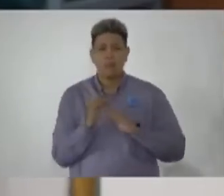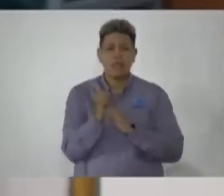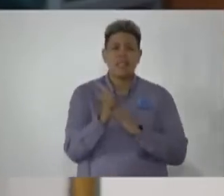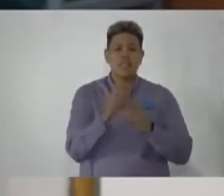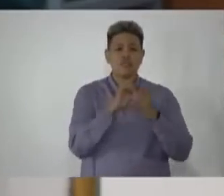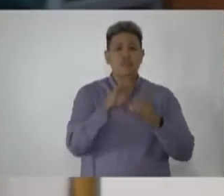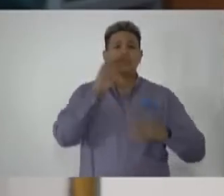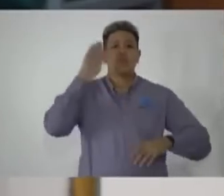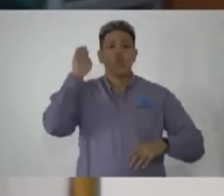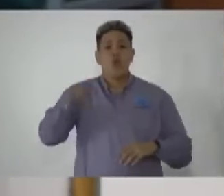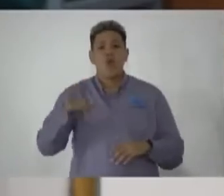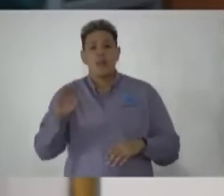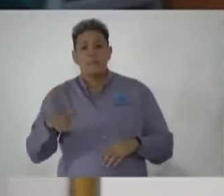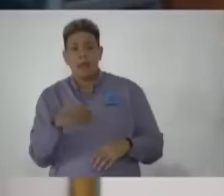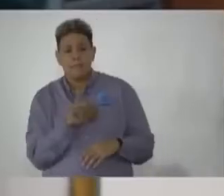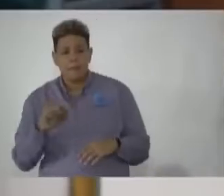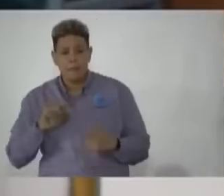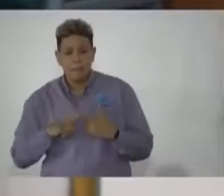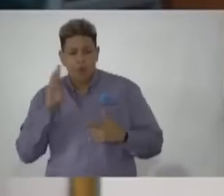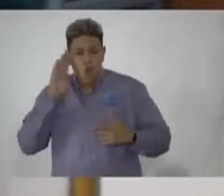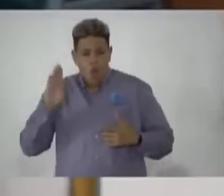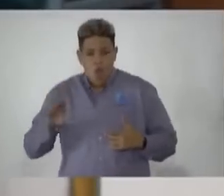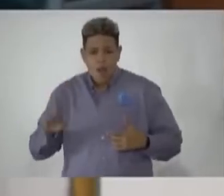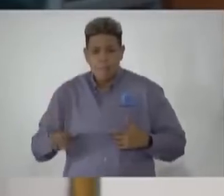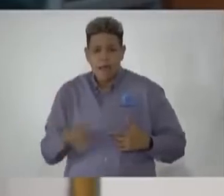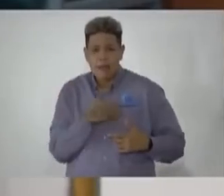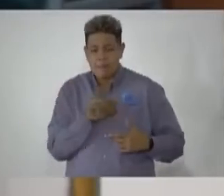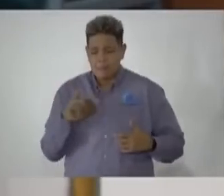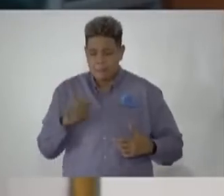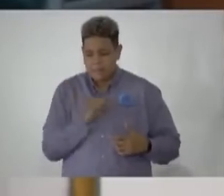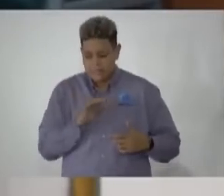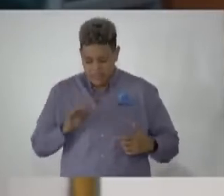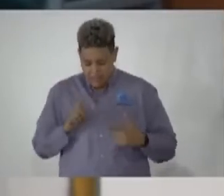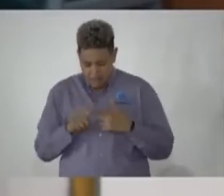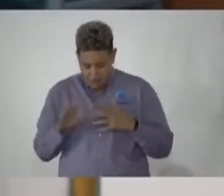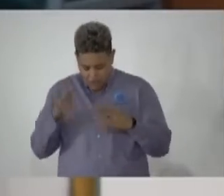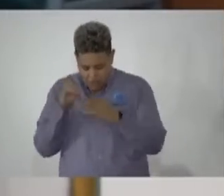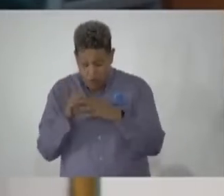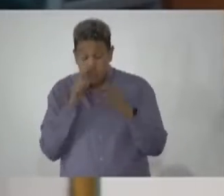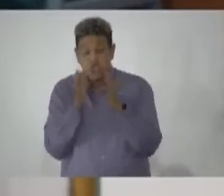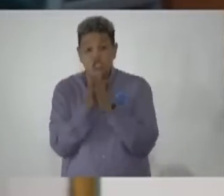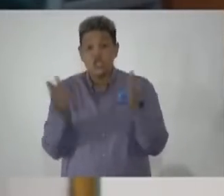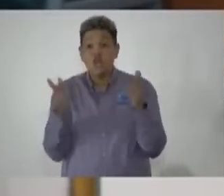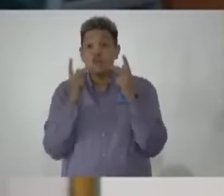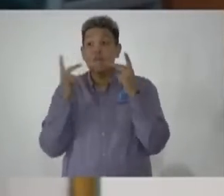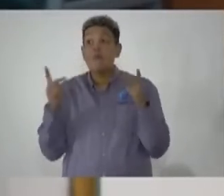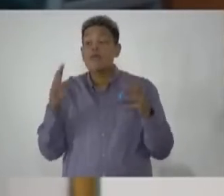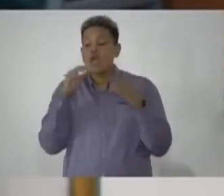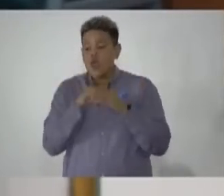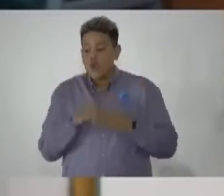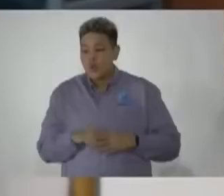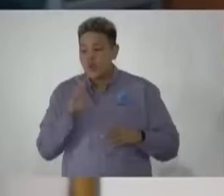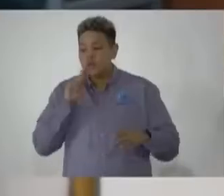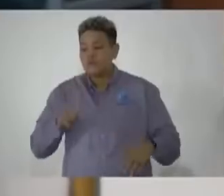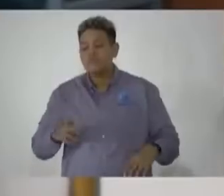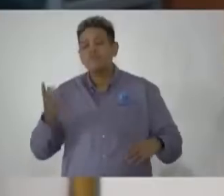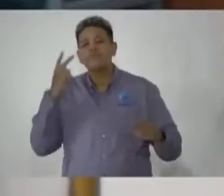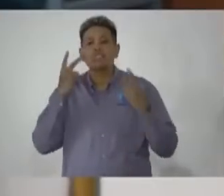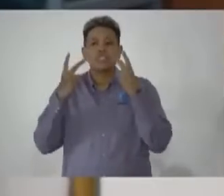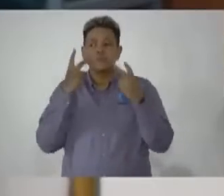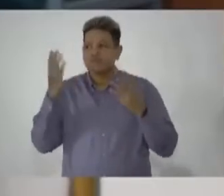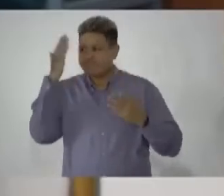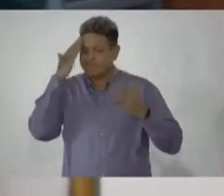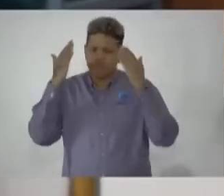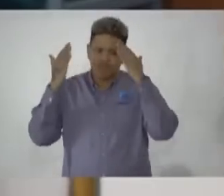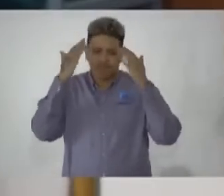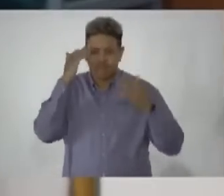all parliamentarians and parliamentary staff, as well as among the general public, including by raising the visibility of